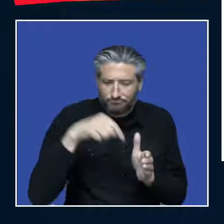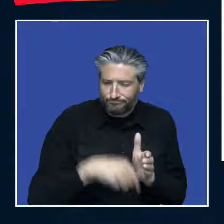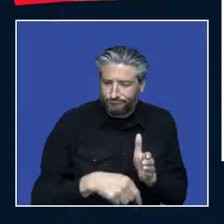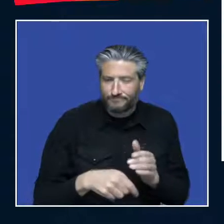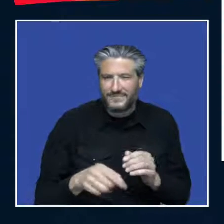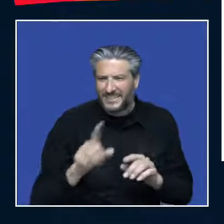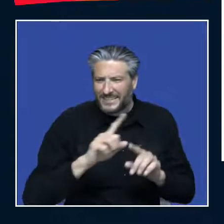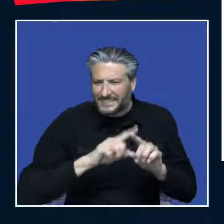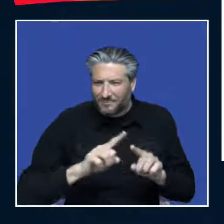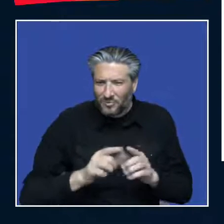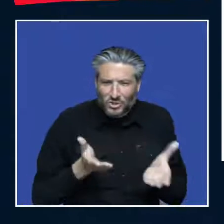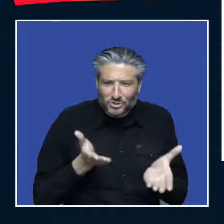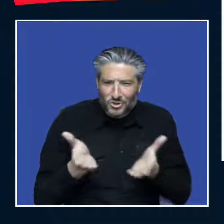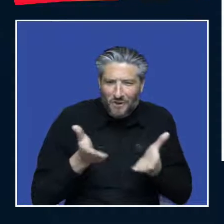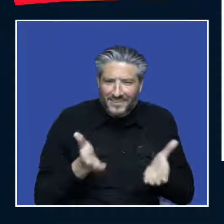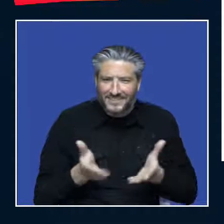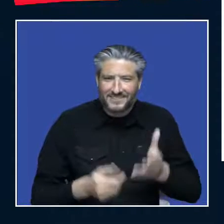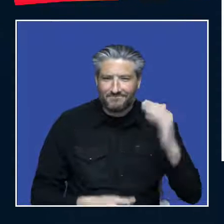for questions.